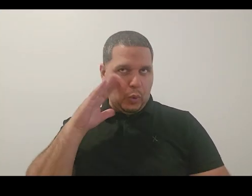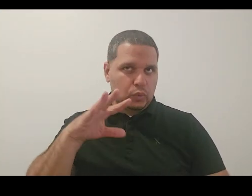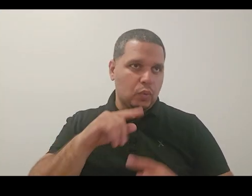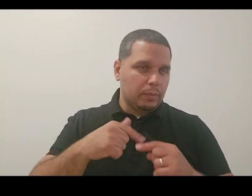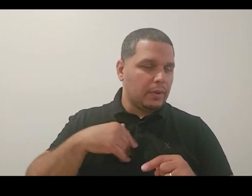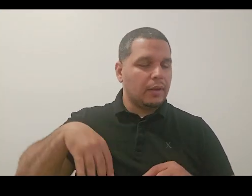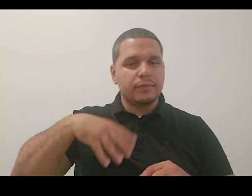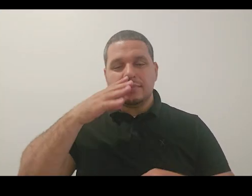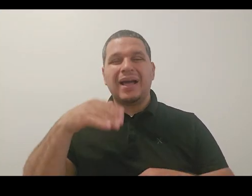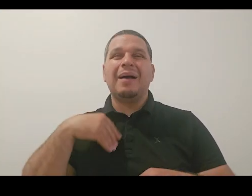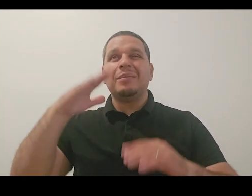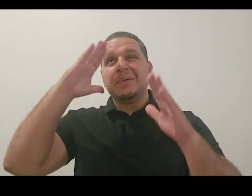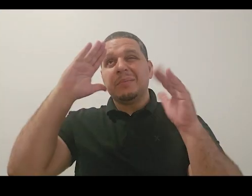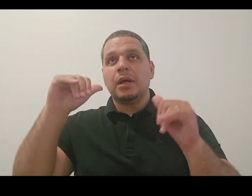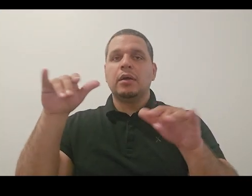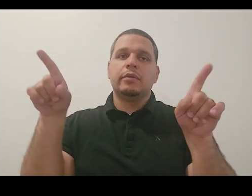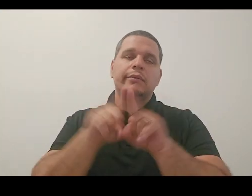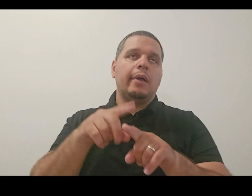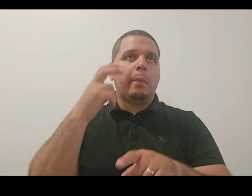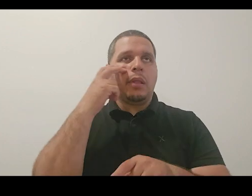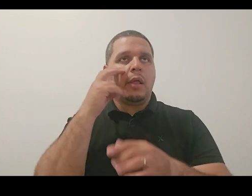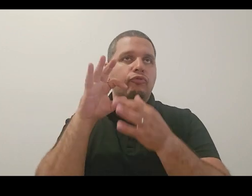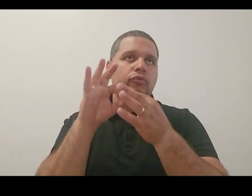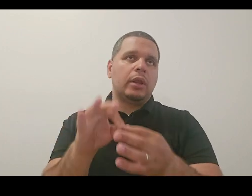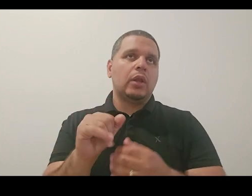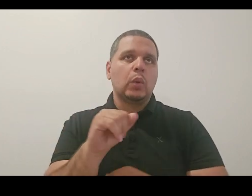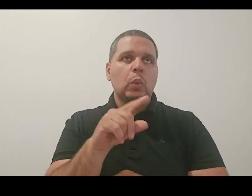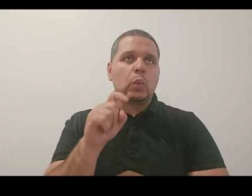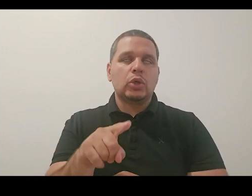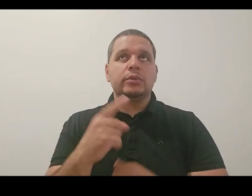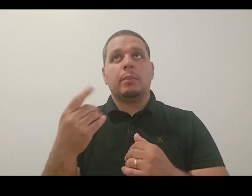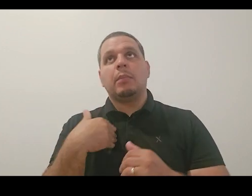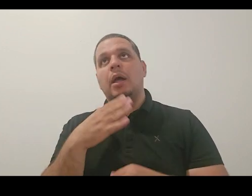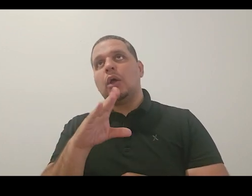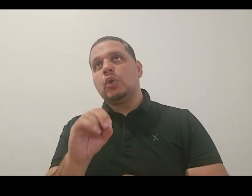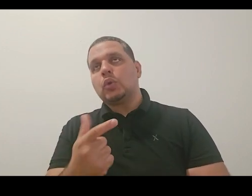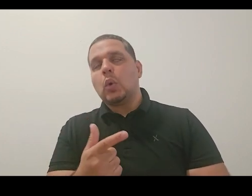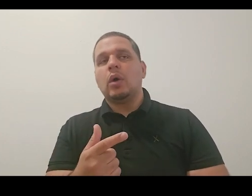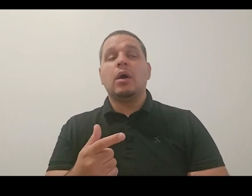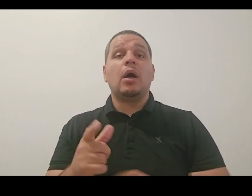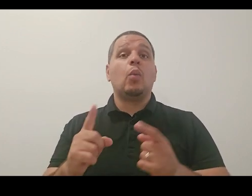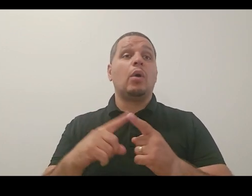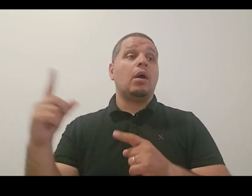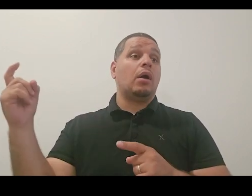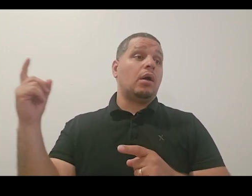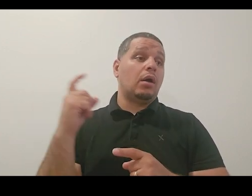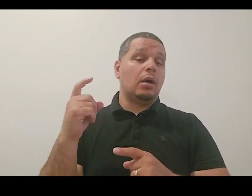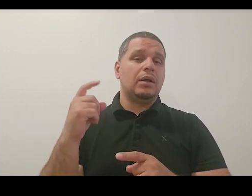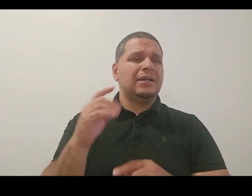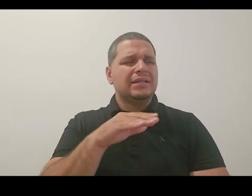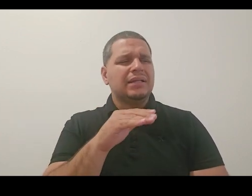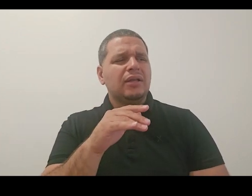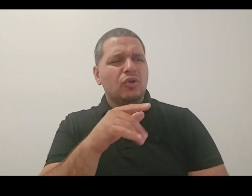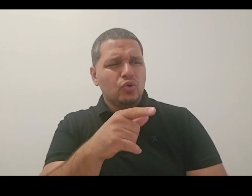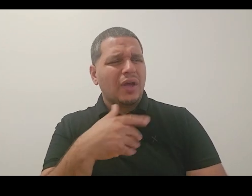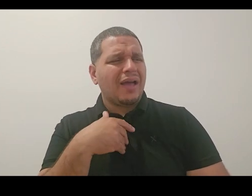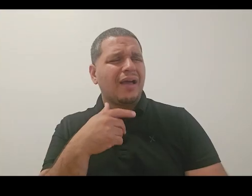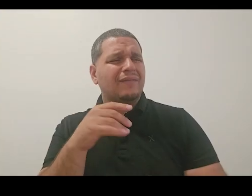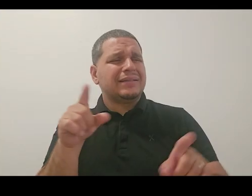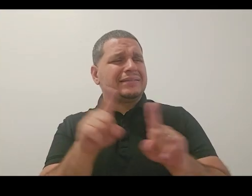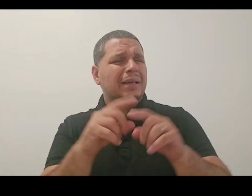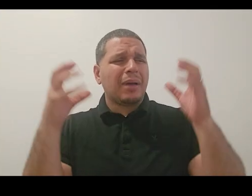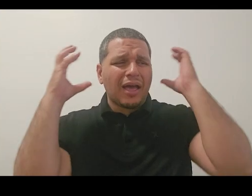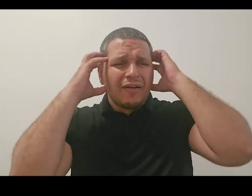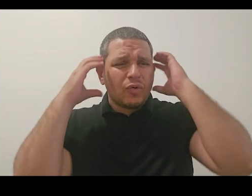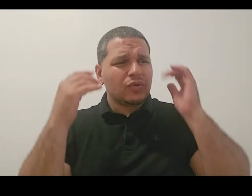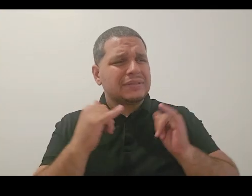not ma'am, am I? And I know I am, ma'am. Because I'm expecting some kind of a blindness question. Maybe it's going to be something about my dog. And when he finally